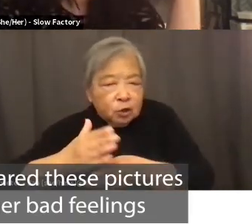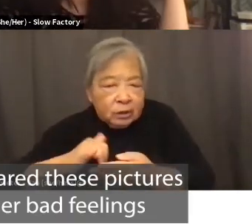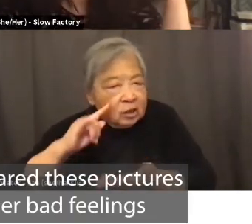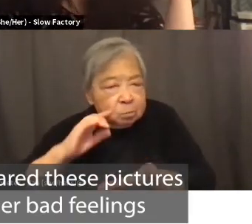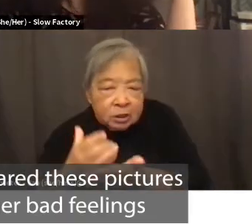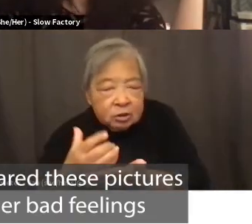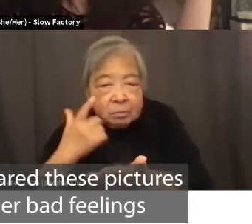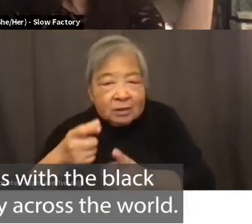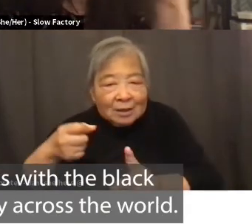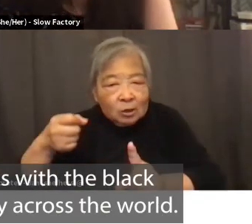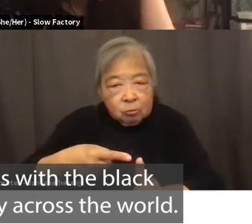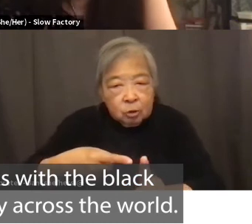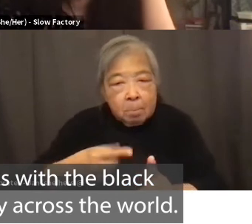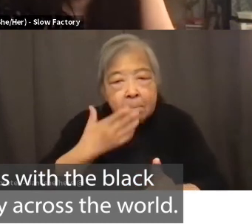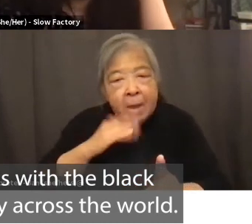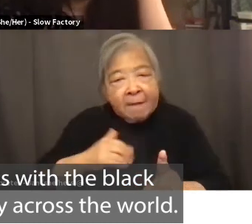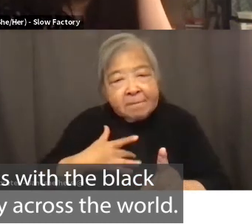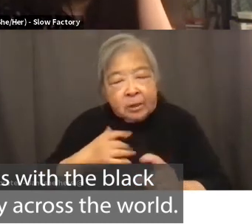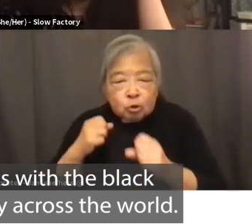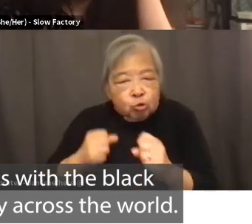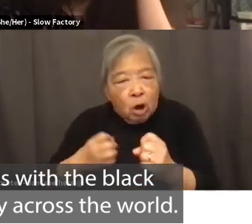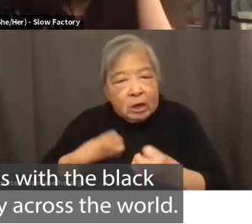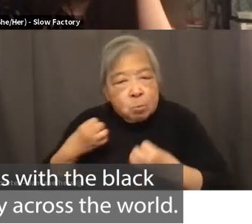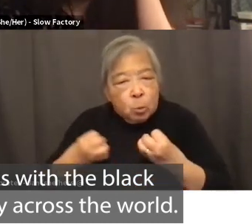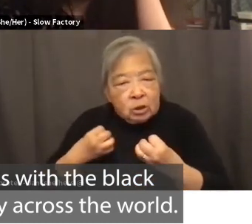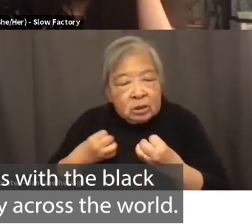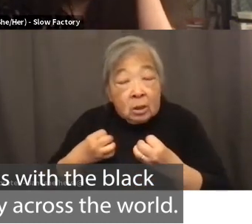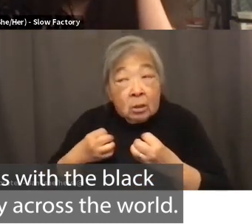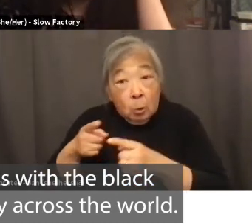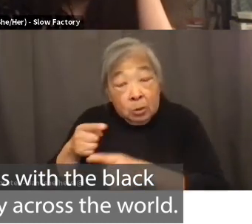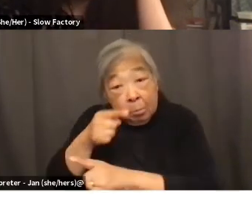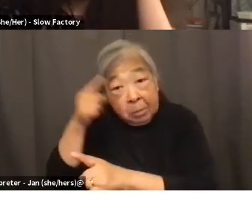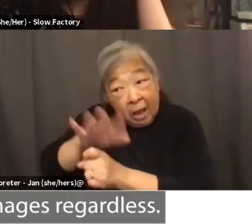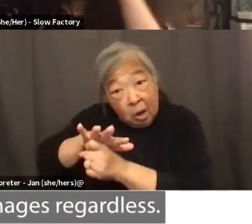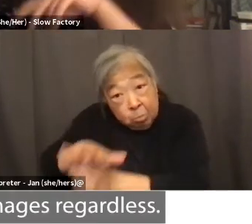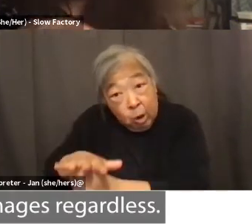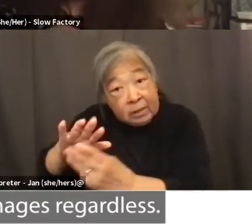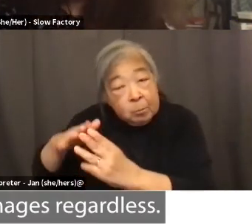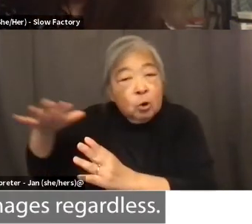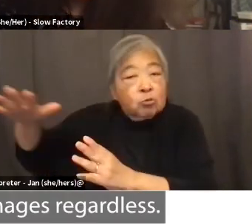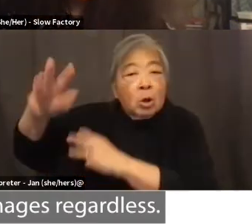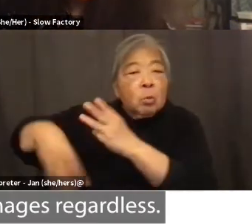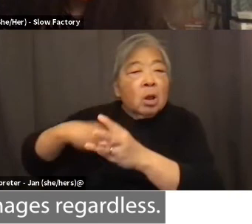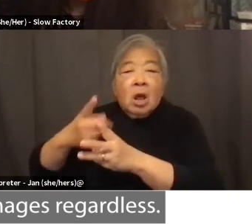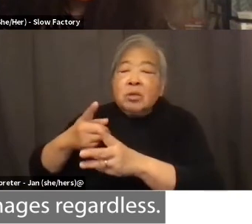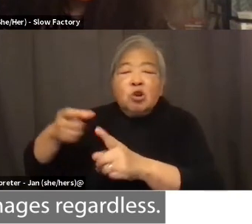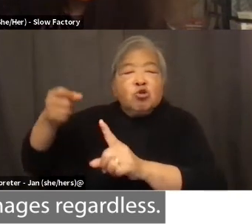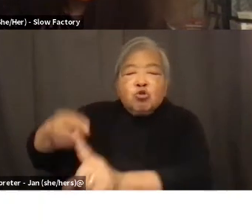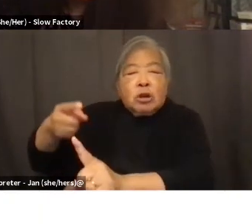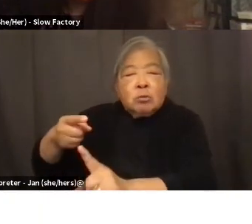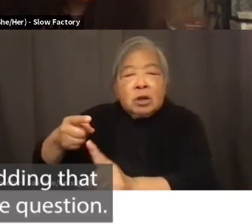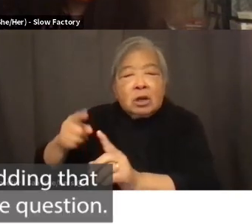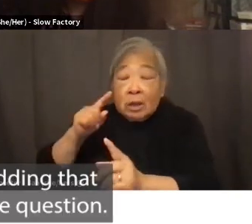they trigger bad feelings and strong emotions with the Black oppressed community across the world. They're triggering images